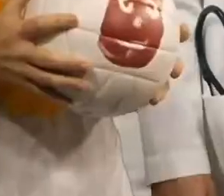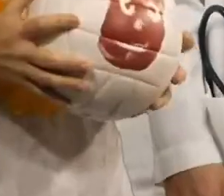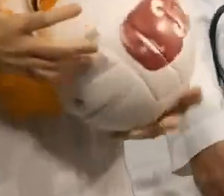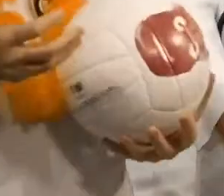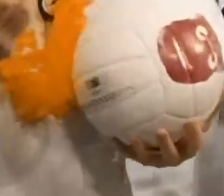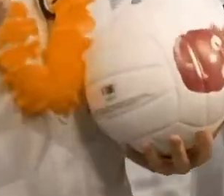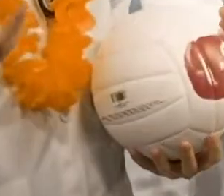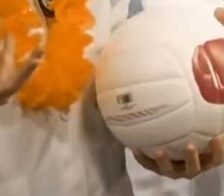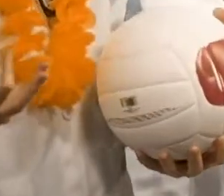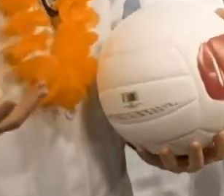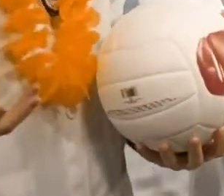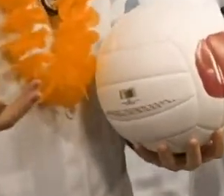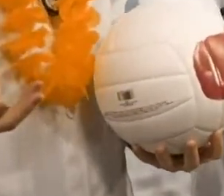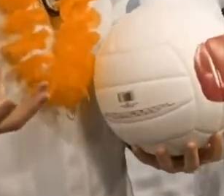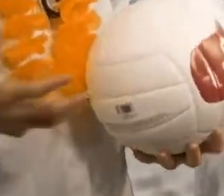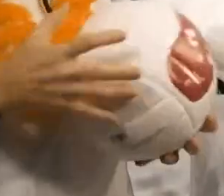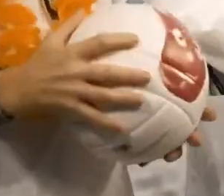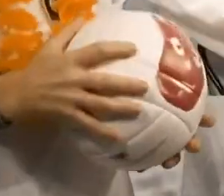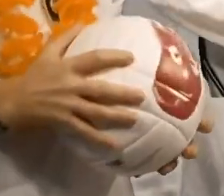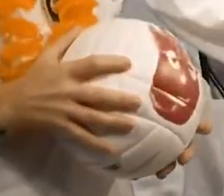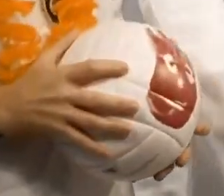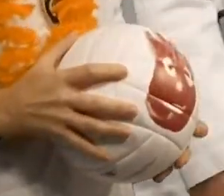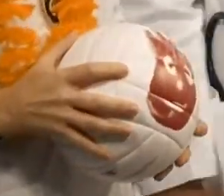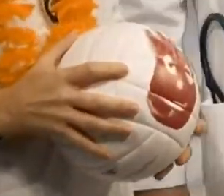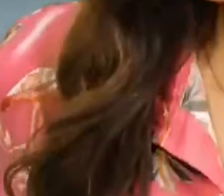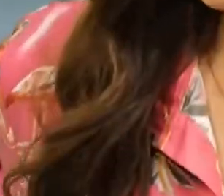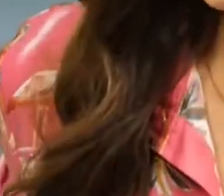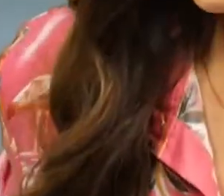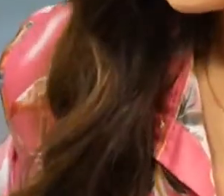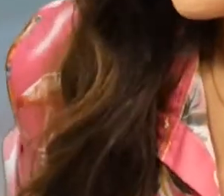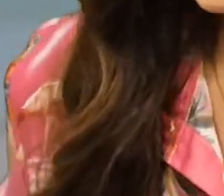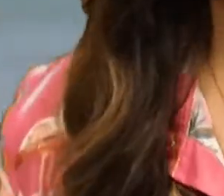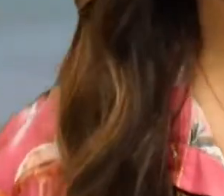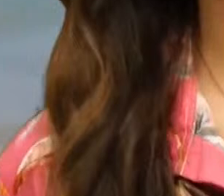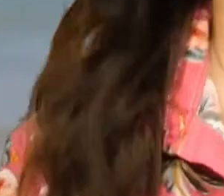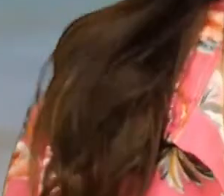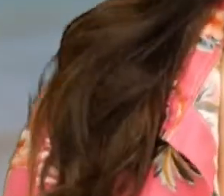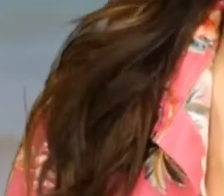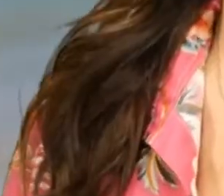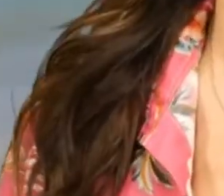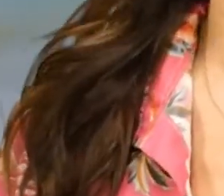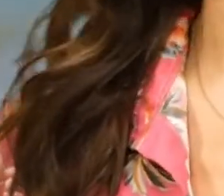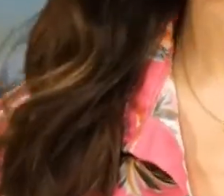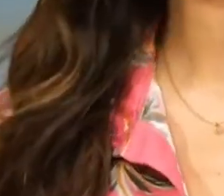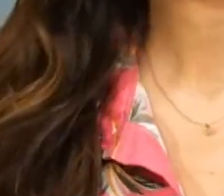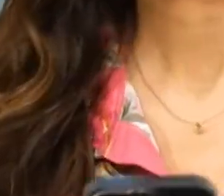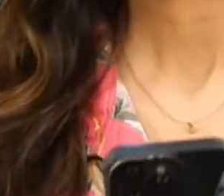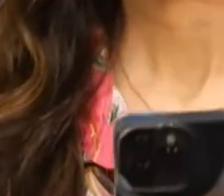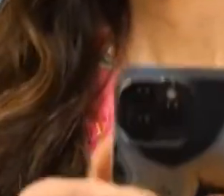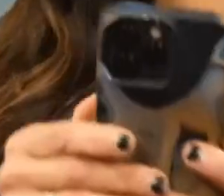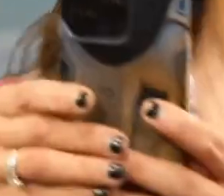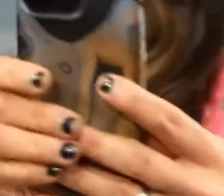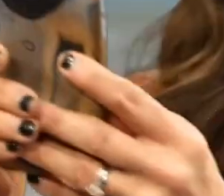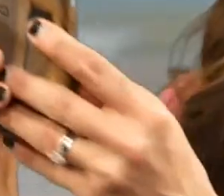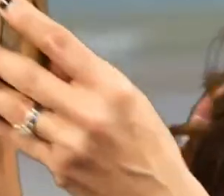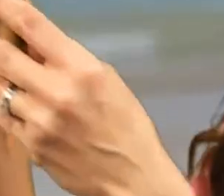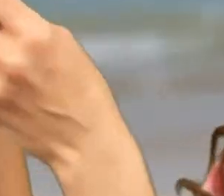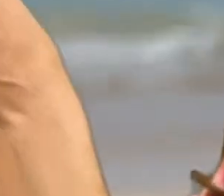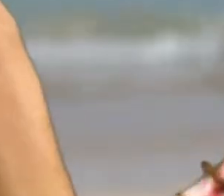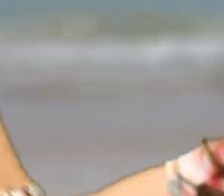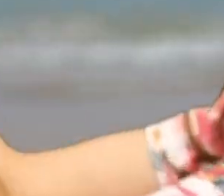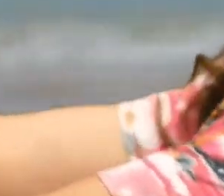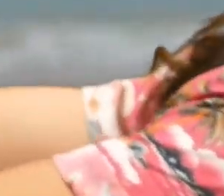lighter? We're cardiologists. Don't you have a show to do? Doc, I'm going to have to call the producers. We're not going to make it. I'm going to have them cue